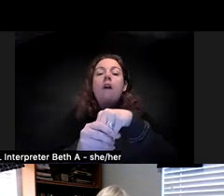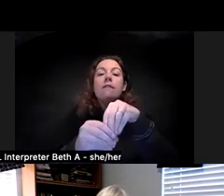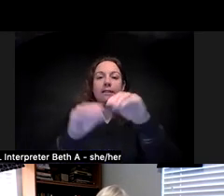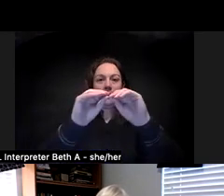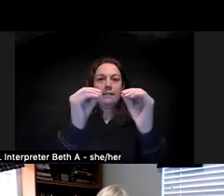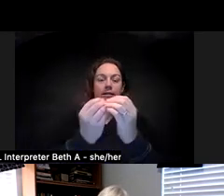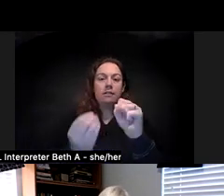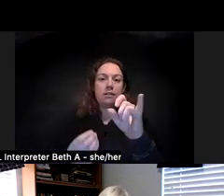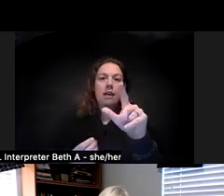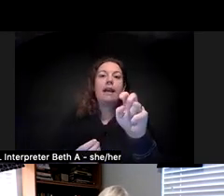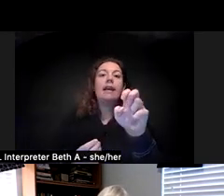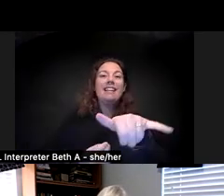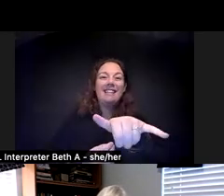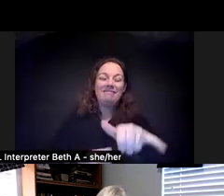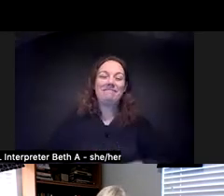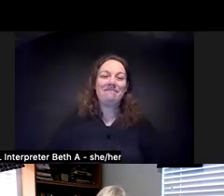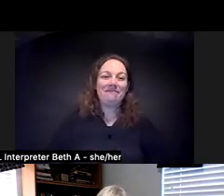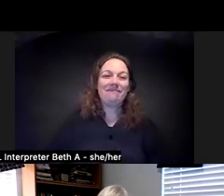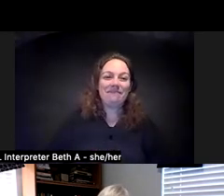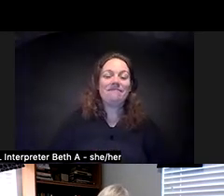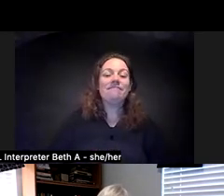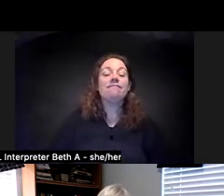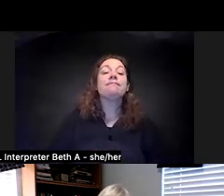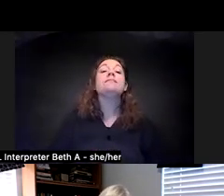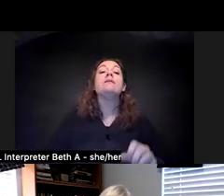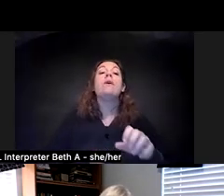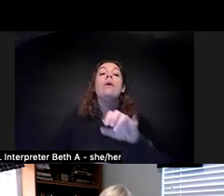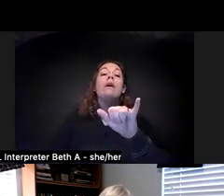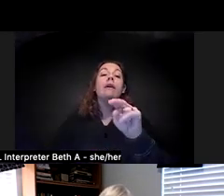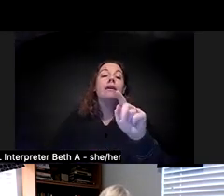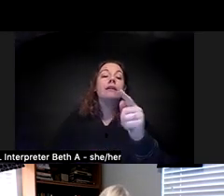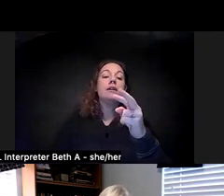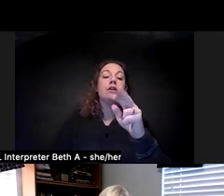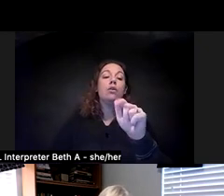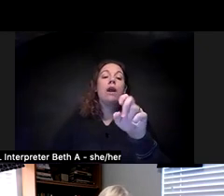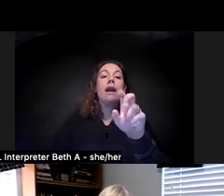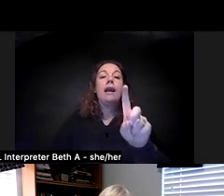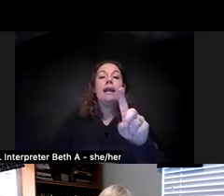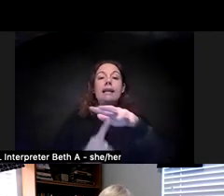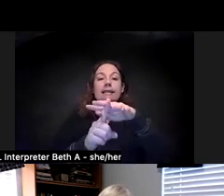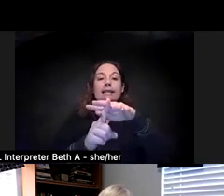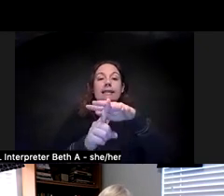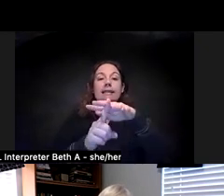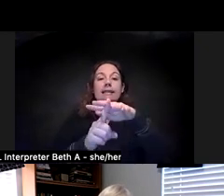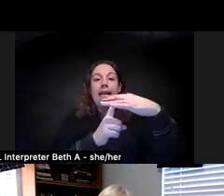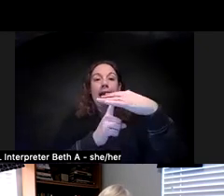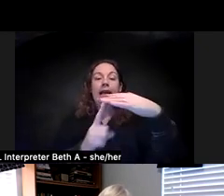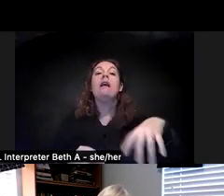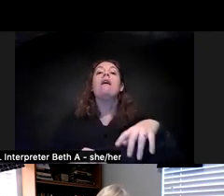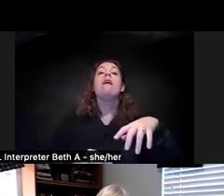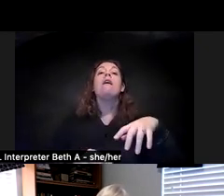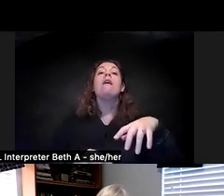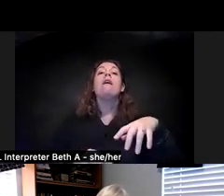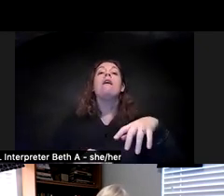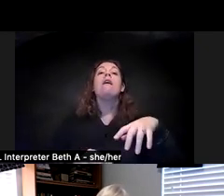Integrated setting is a major goal of the ADA. When I started in museums many, many years ago, all